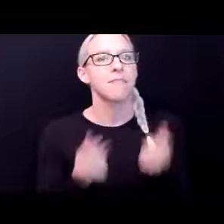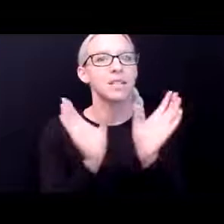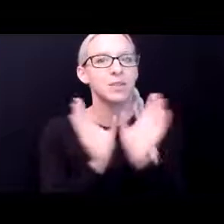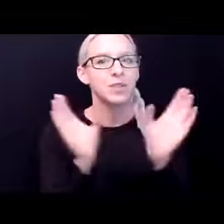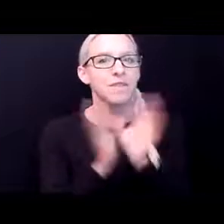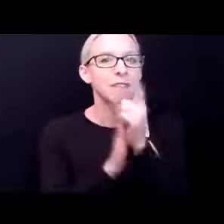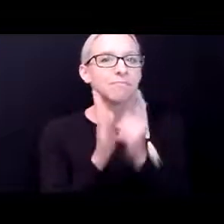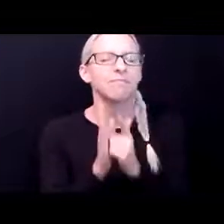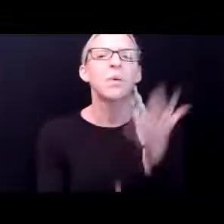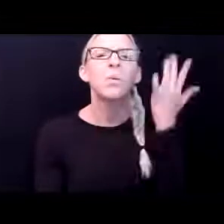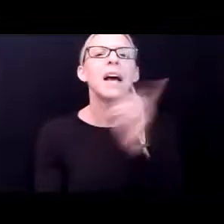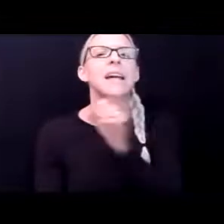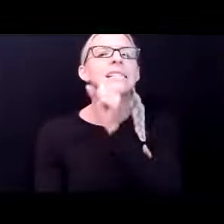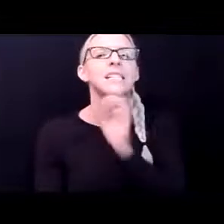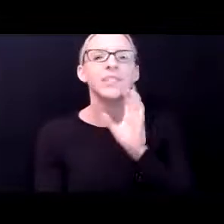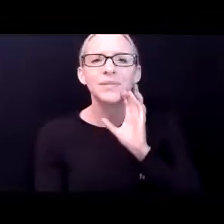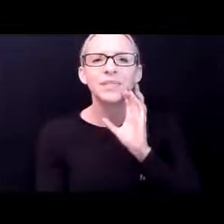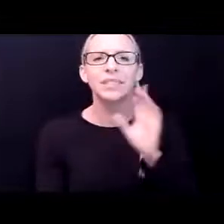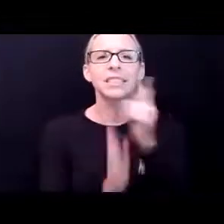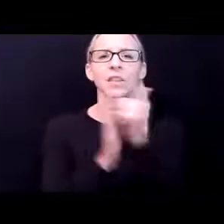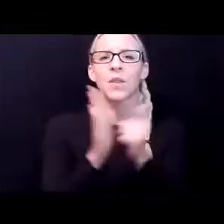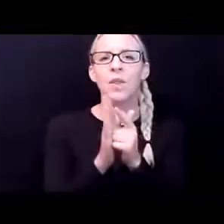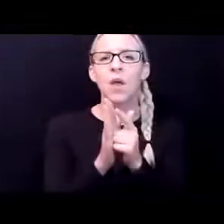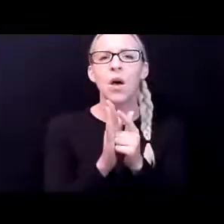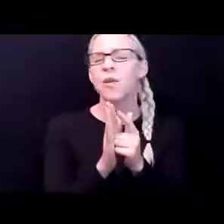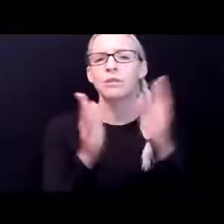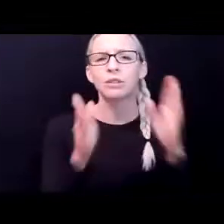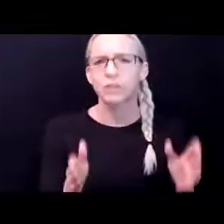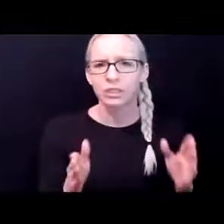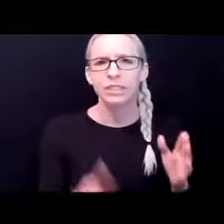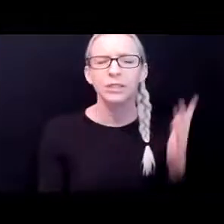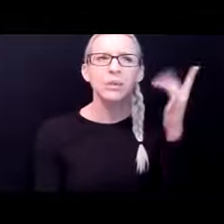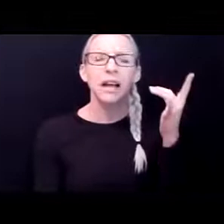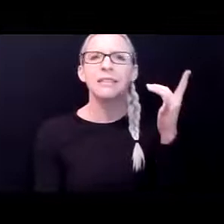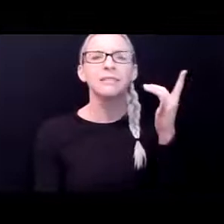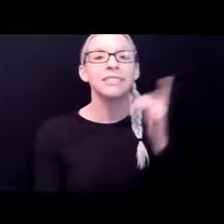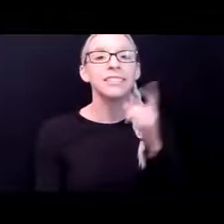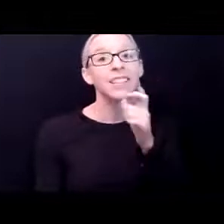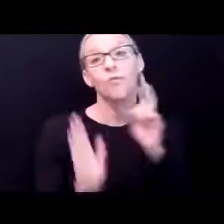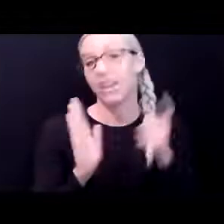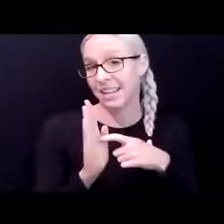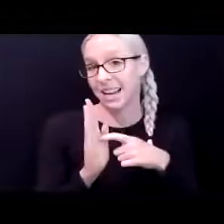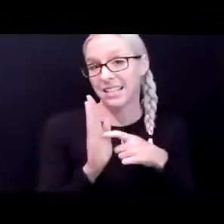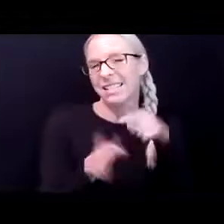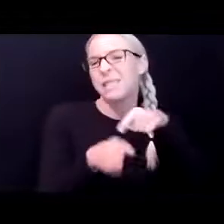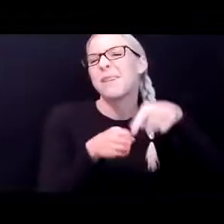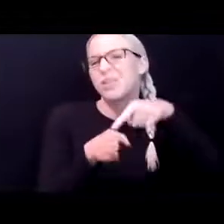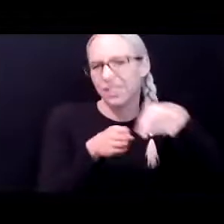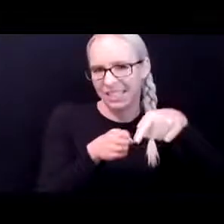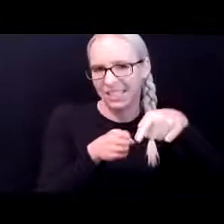law attorneys are doing this kind of thing. There's not a recognized specialty at this time in special